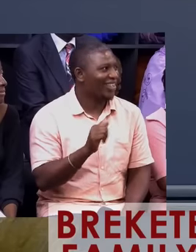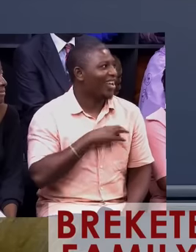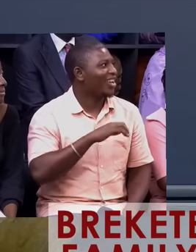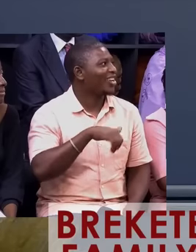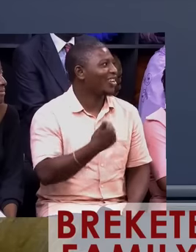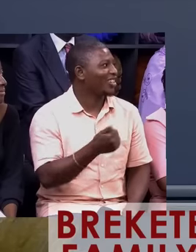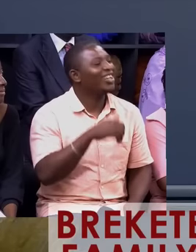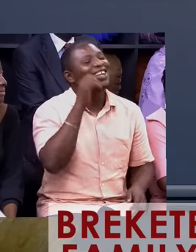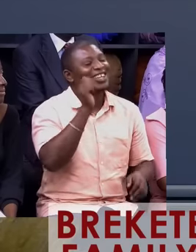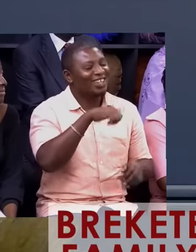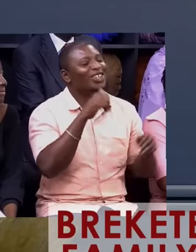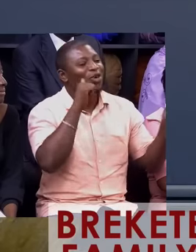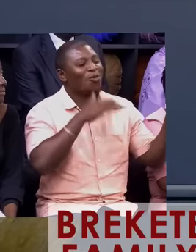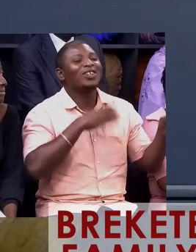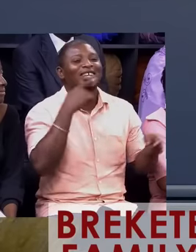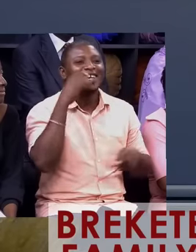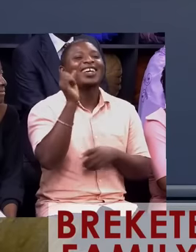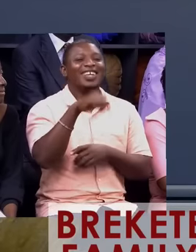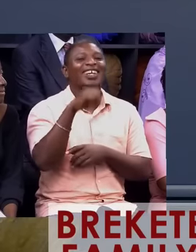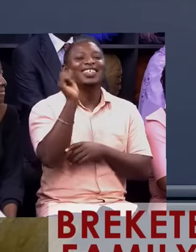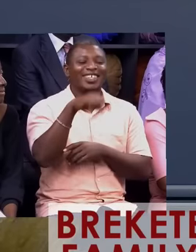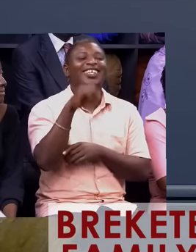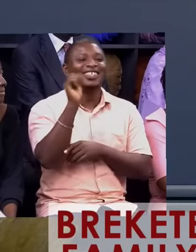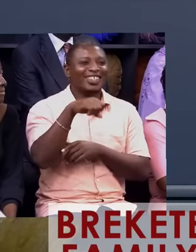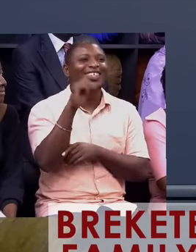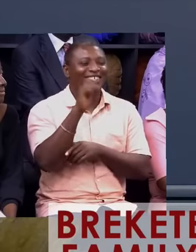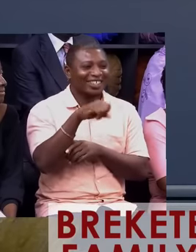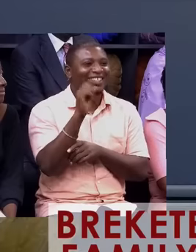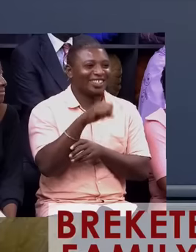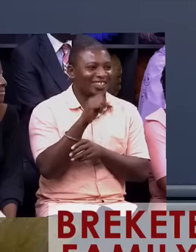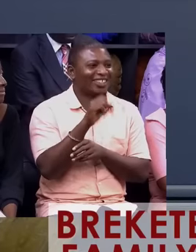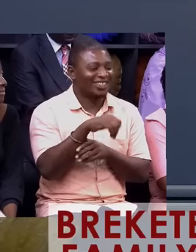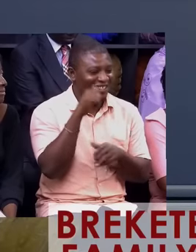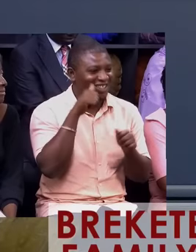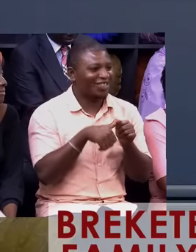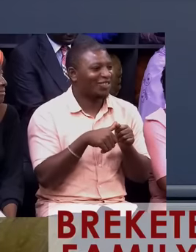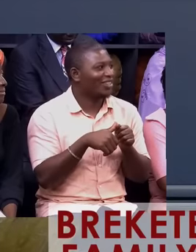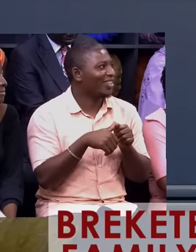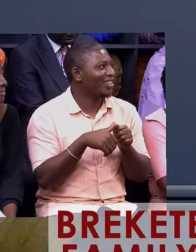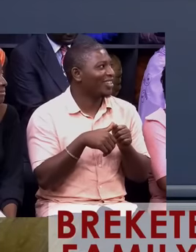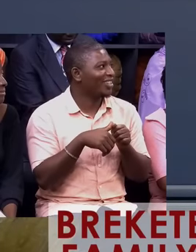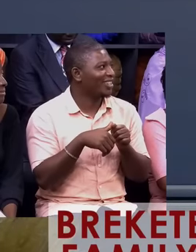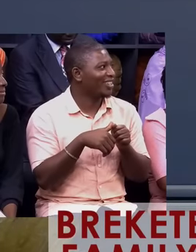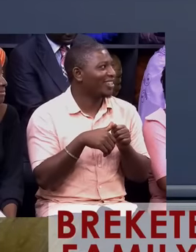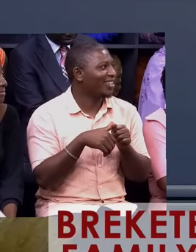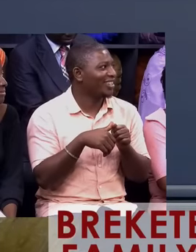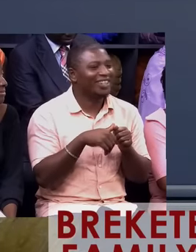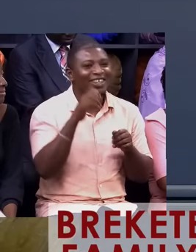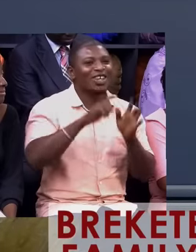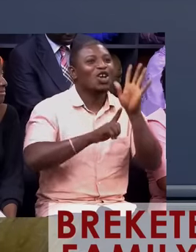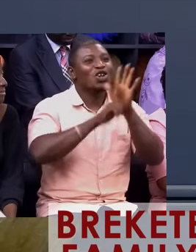we we have we are together then maybe remember